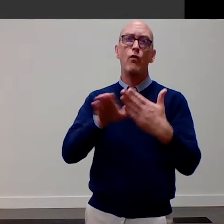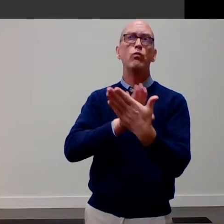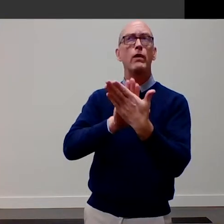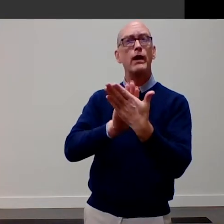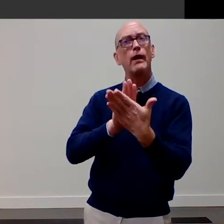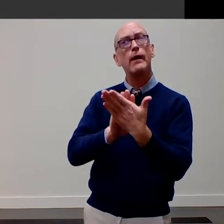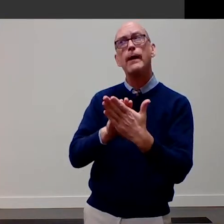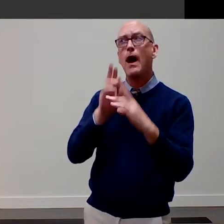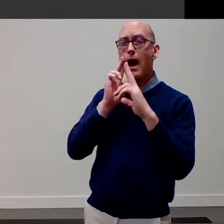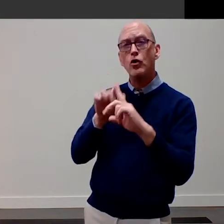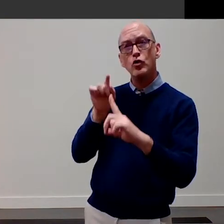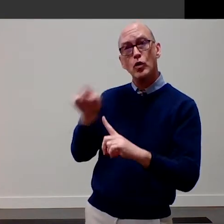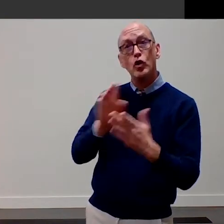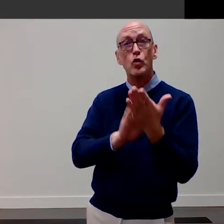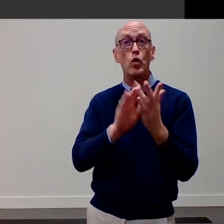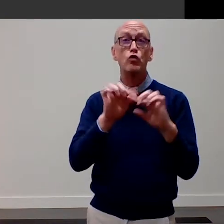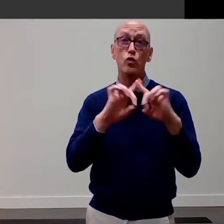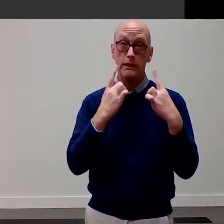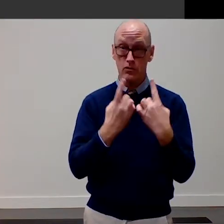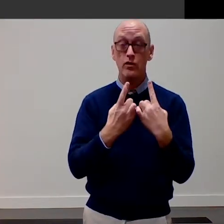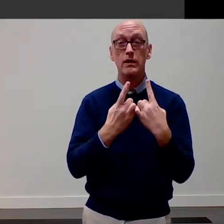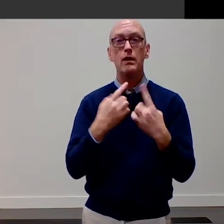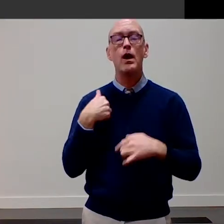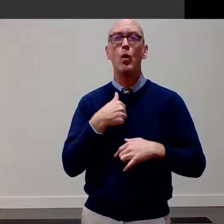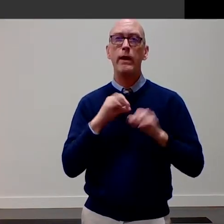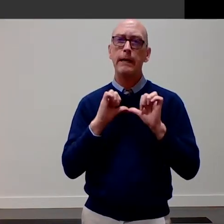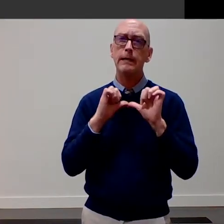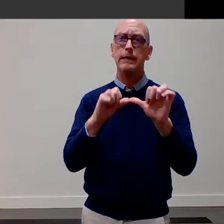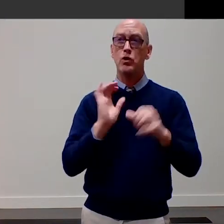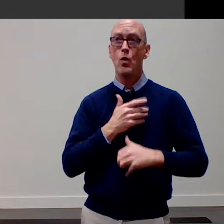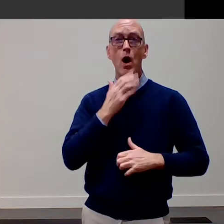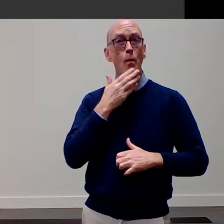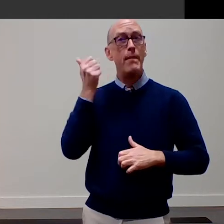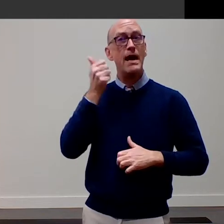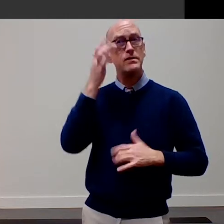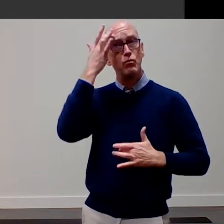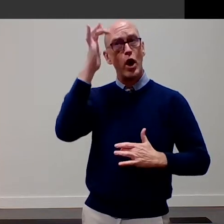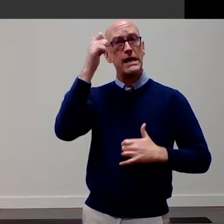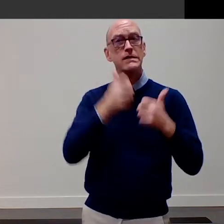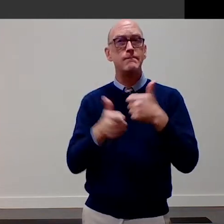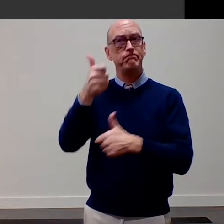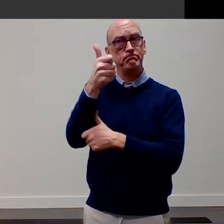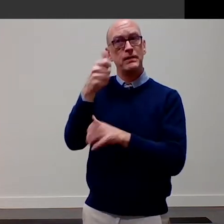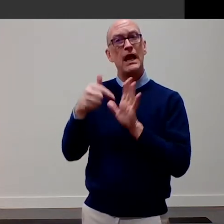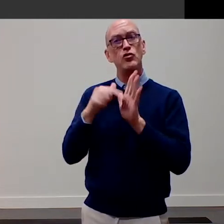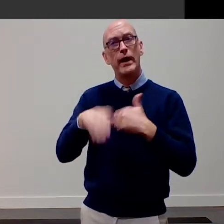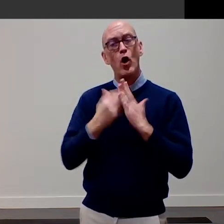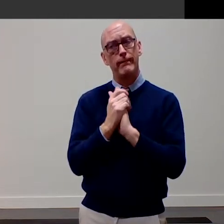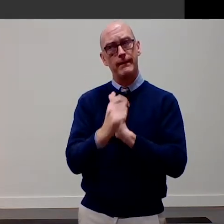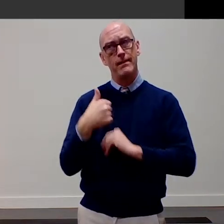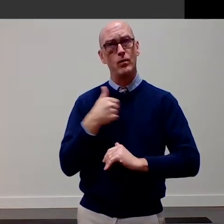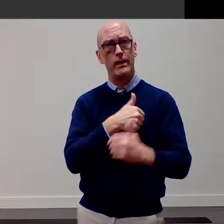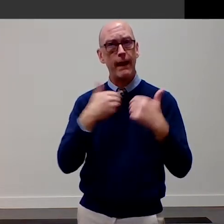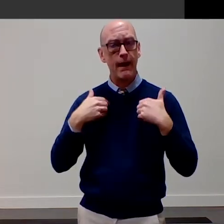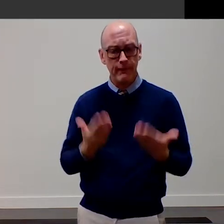it's a kudo to the district and continuing to put our best and brightest forward and showing all the talent that we have